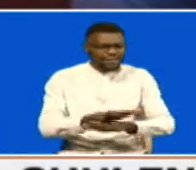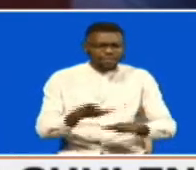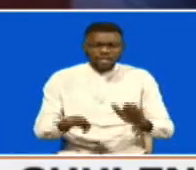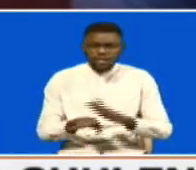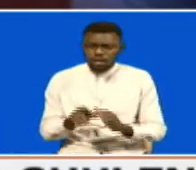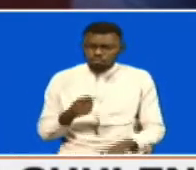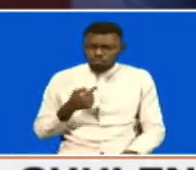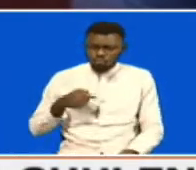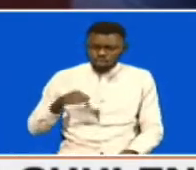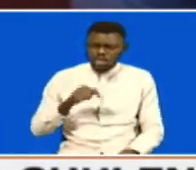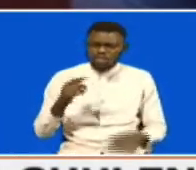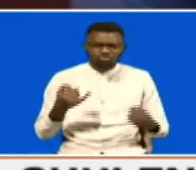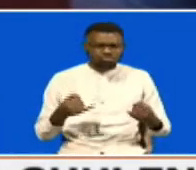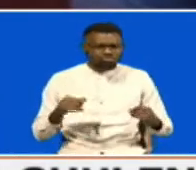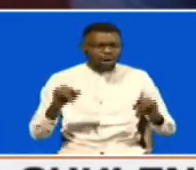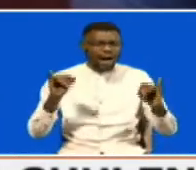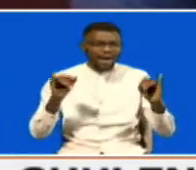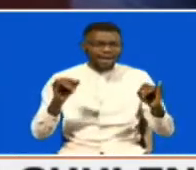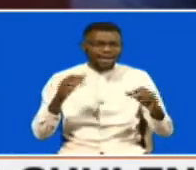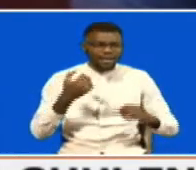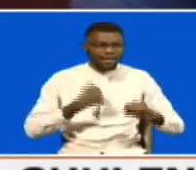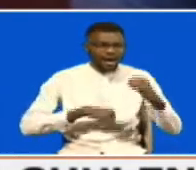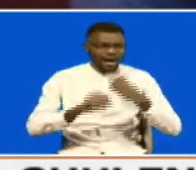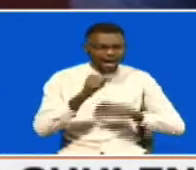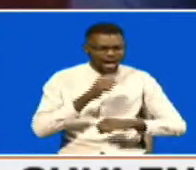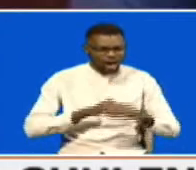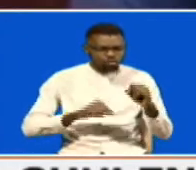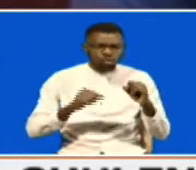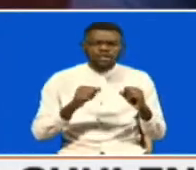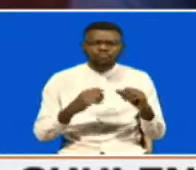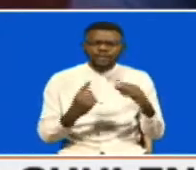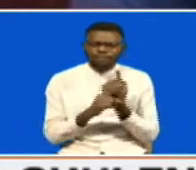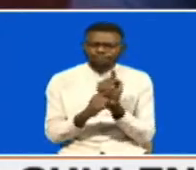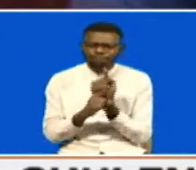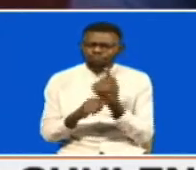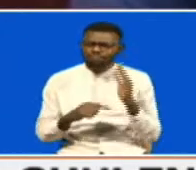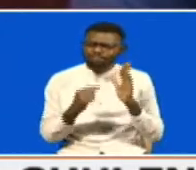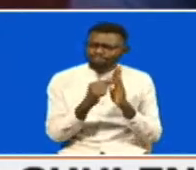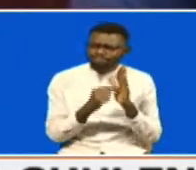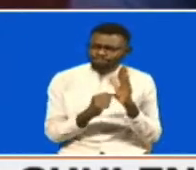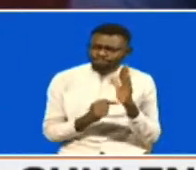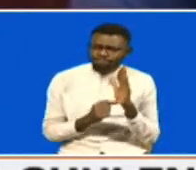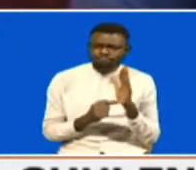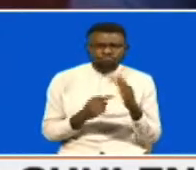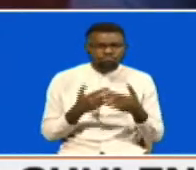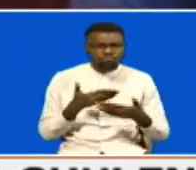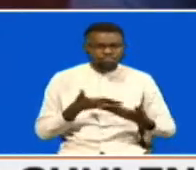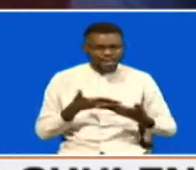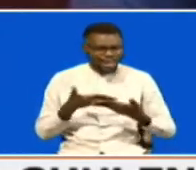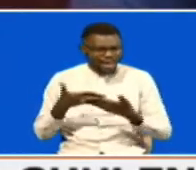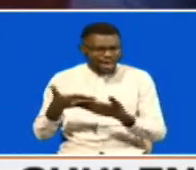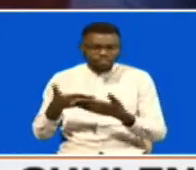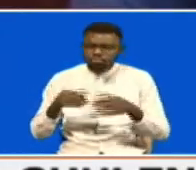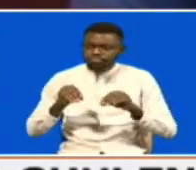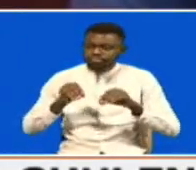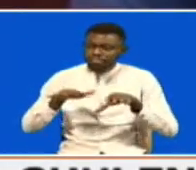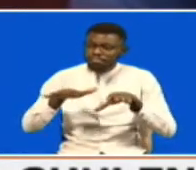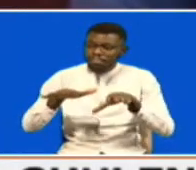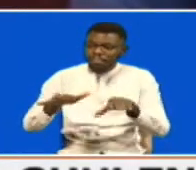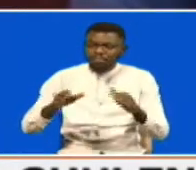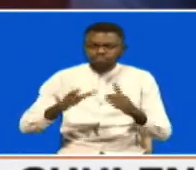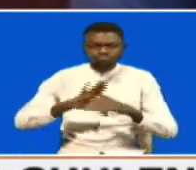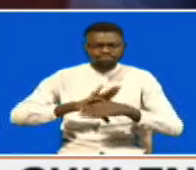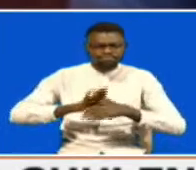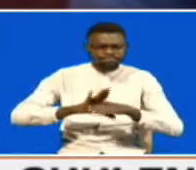we are trying to take all the necessary measures to ensure that there is no such infiltration, and there is such